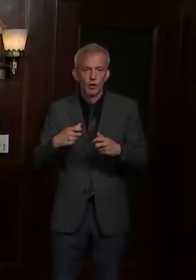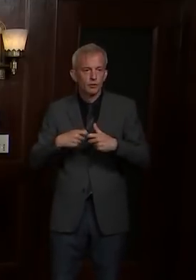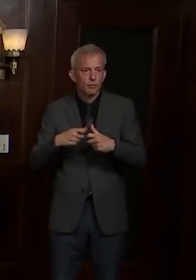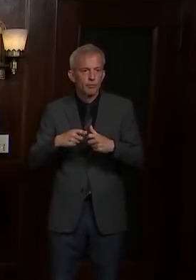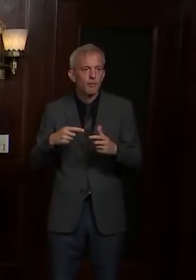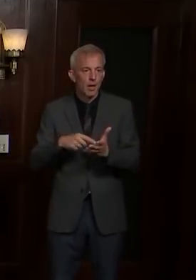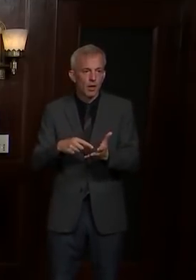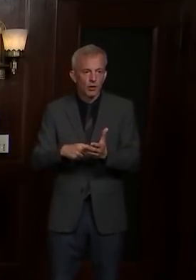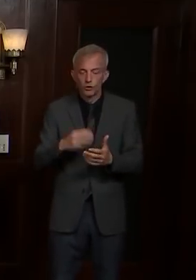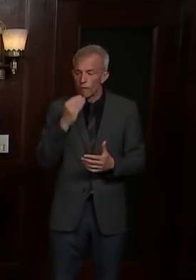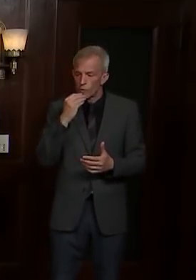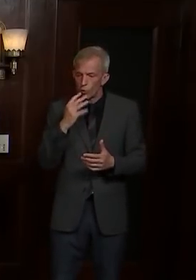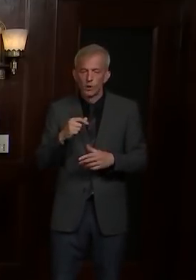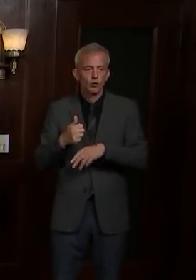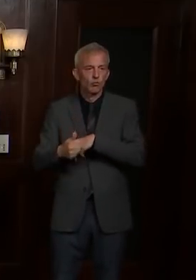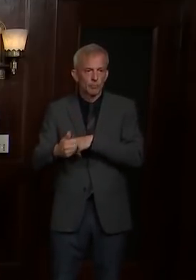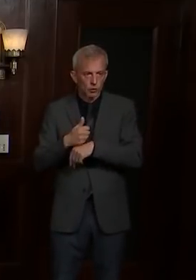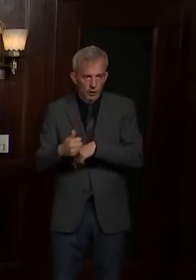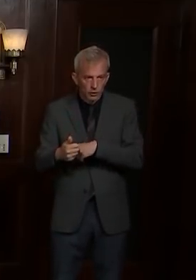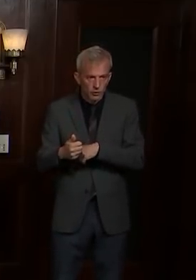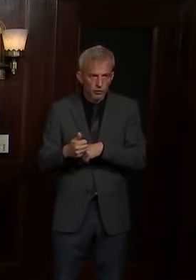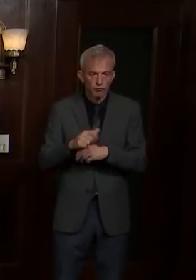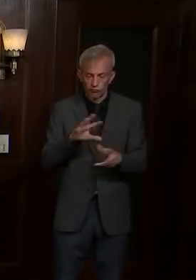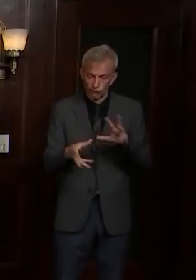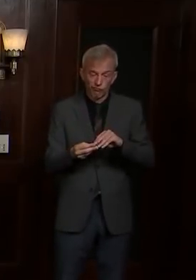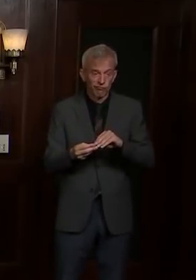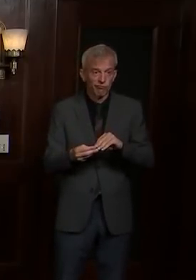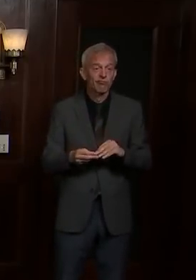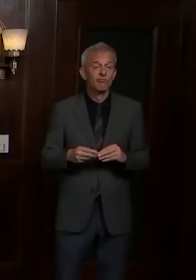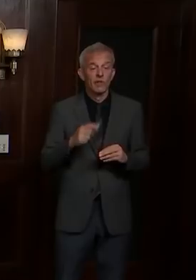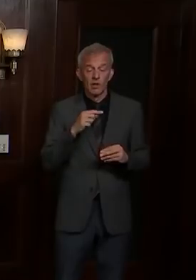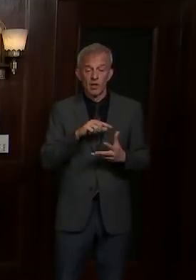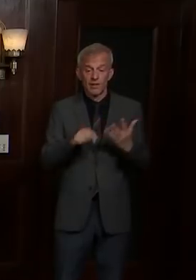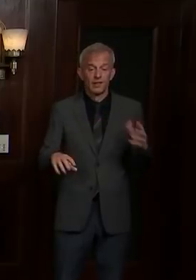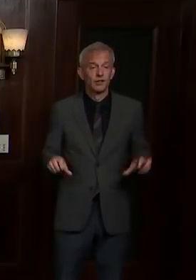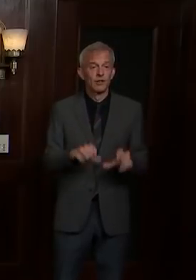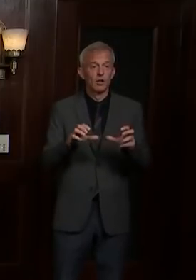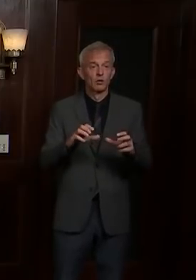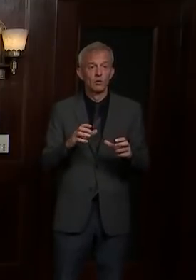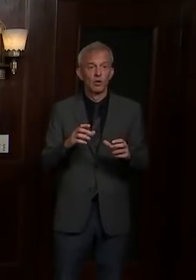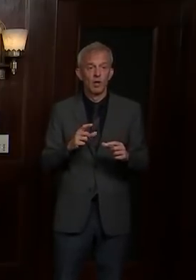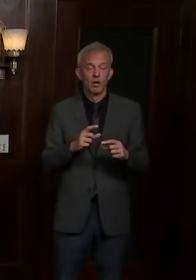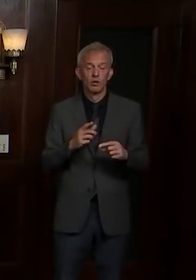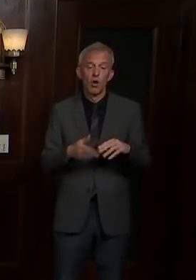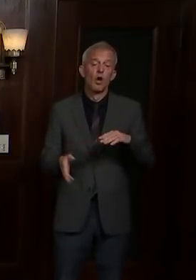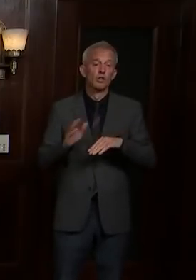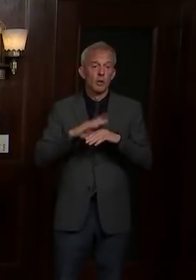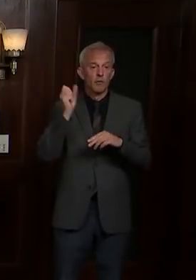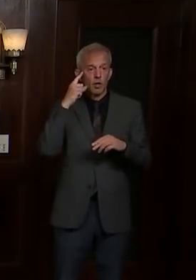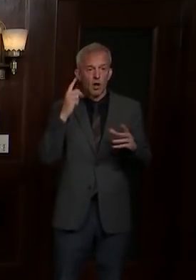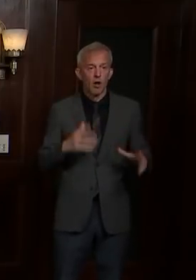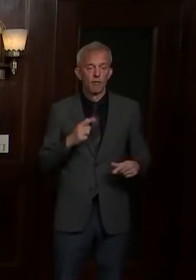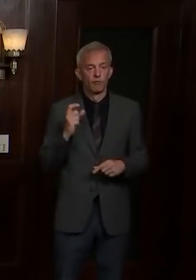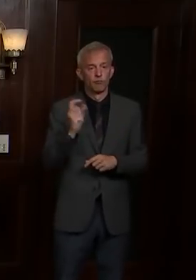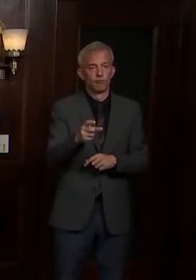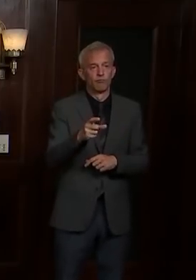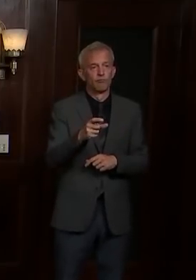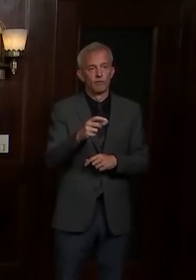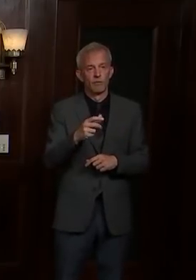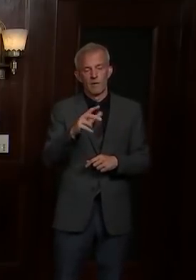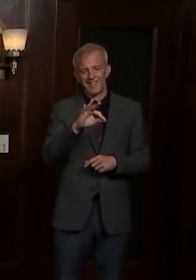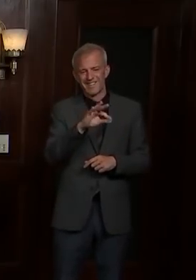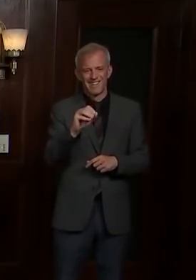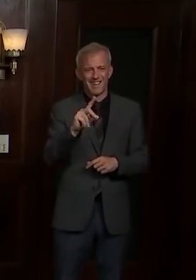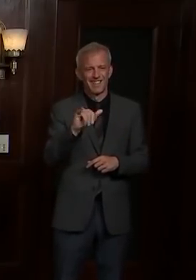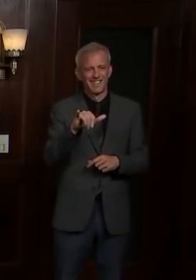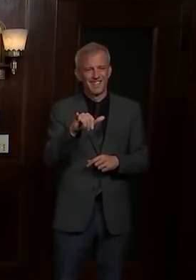to food and transportation. These actions are on top of the governor's thoughtful move to grant a 90-day extension for small businesses